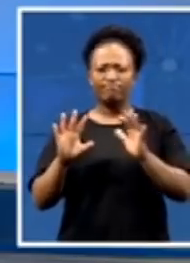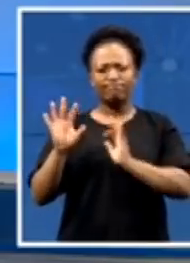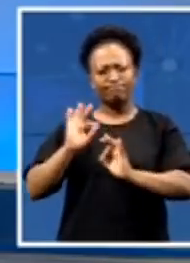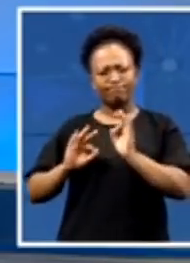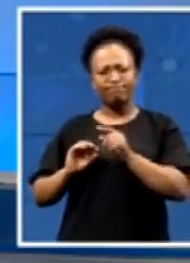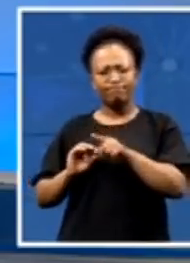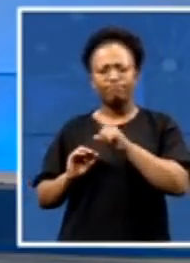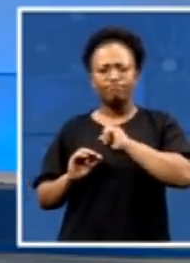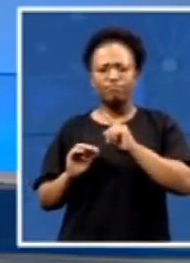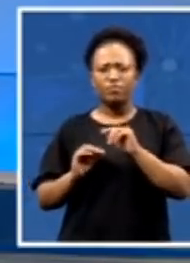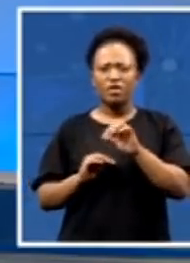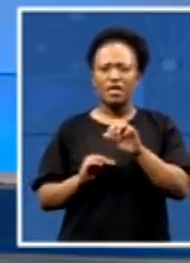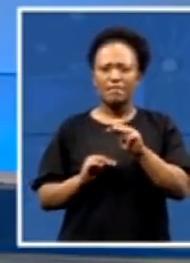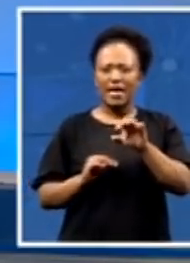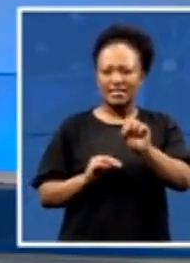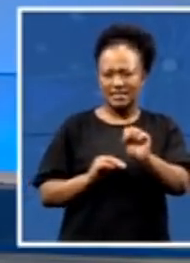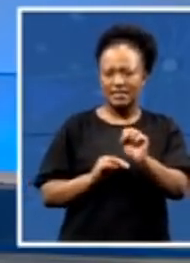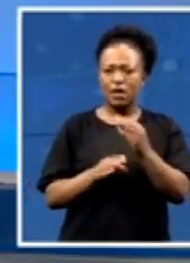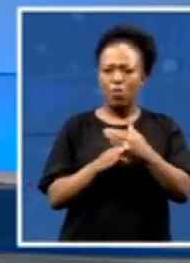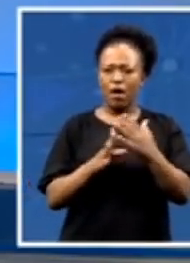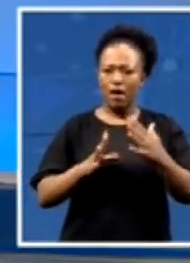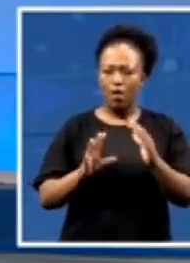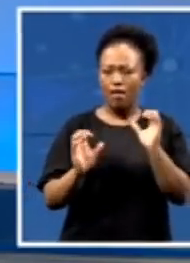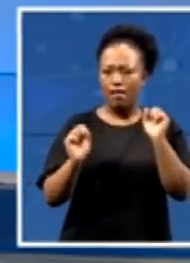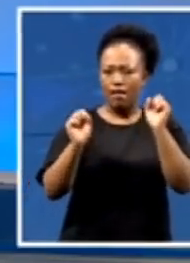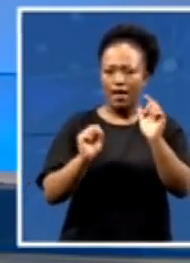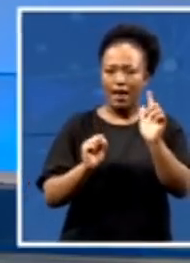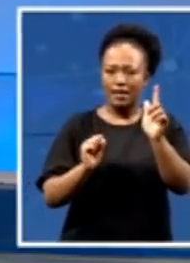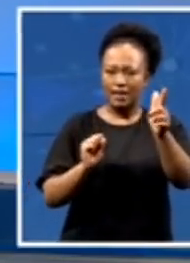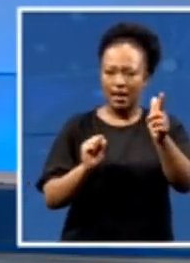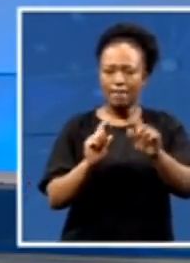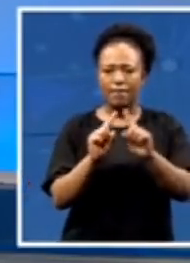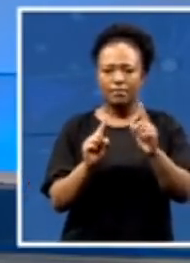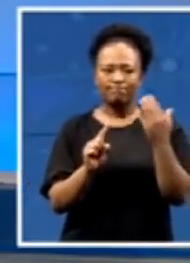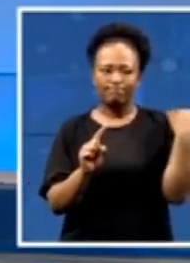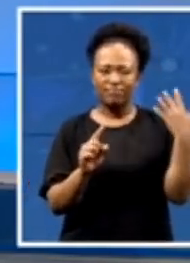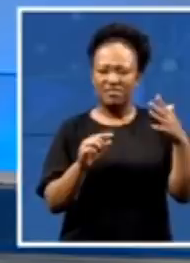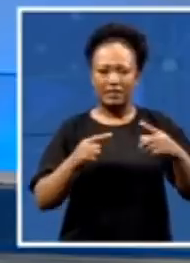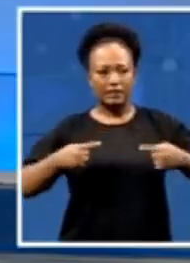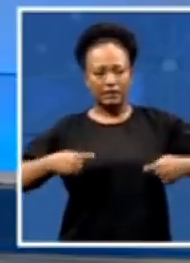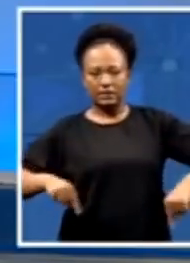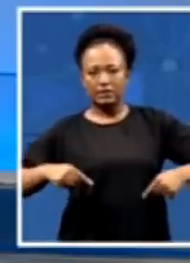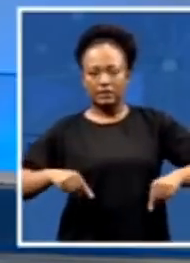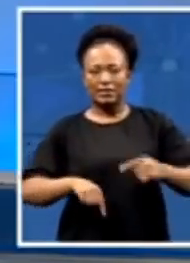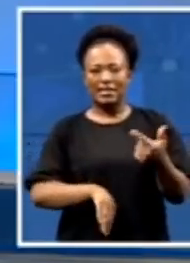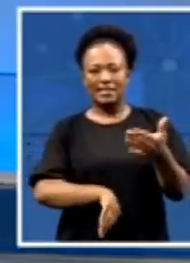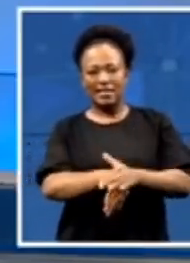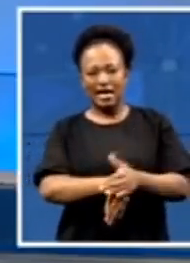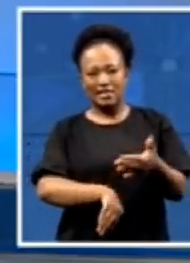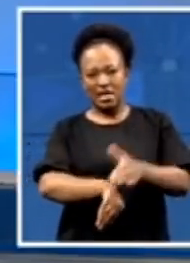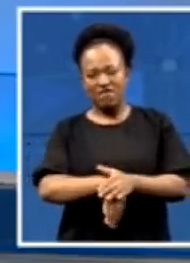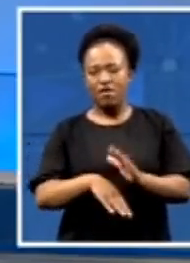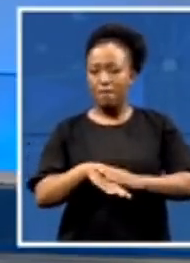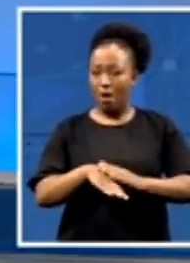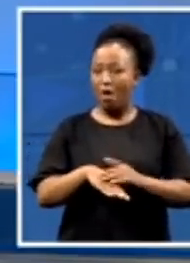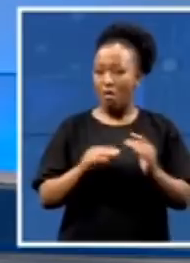workers who are going to give a briefing later. They were saying earlier that they fear that the death toll could be much higher than what